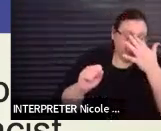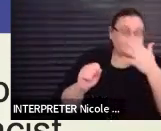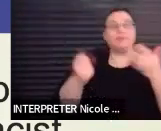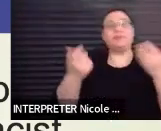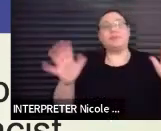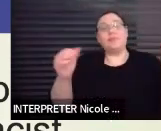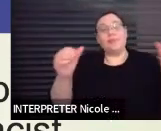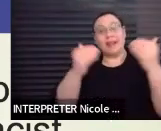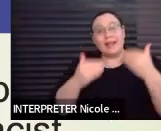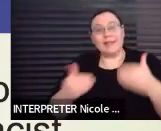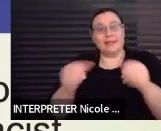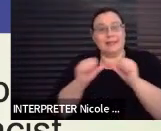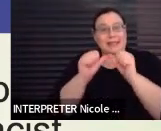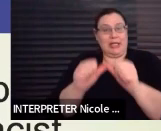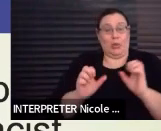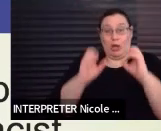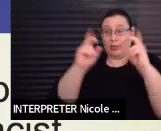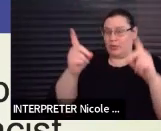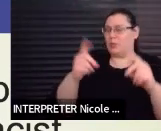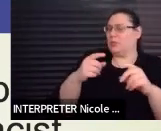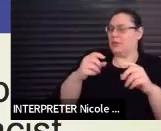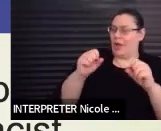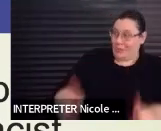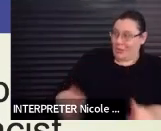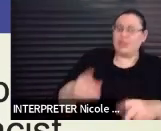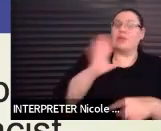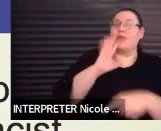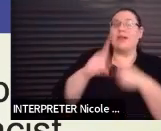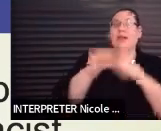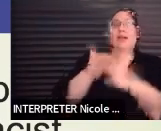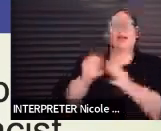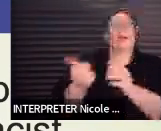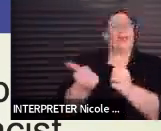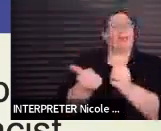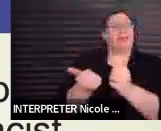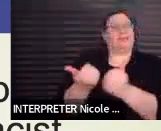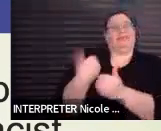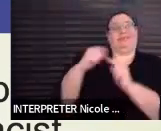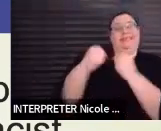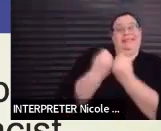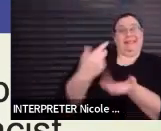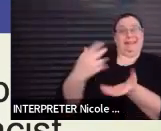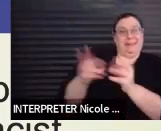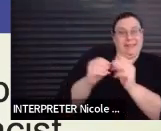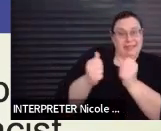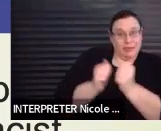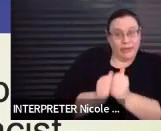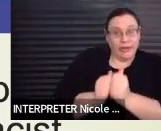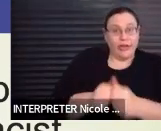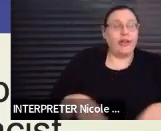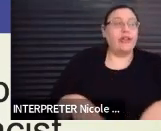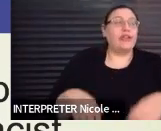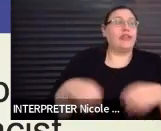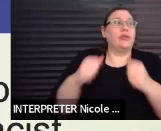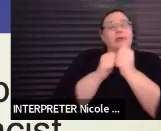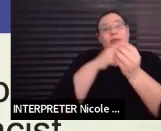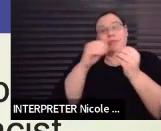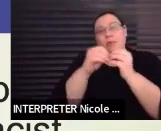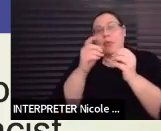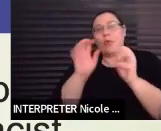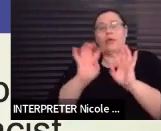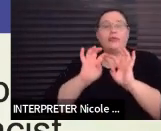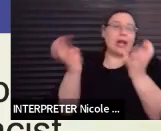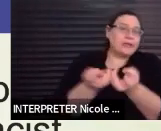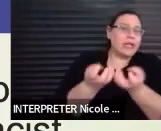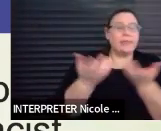continuing opportunities. We started talking about these in our last team meeting together, doing some more of those roundtable or